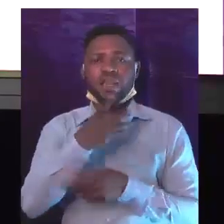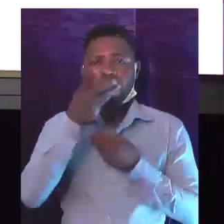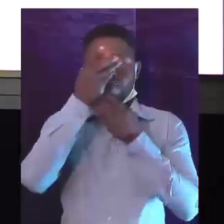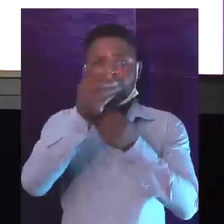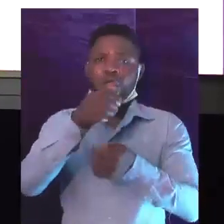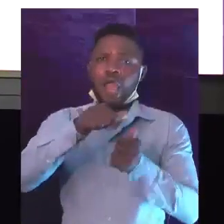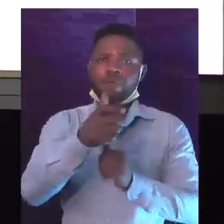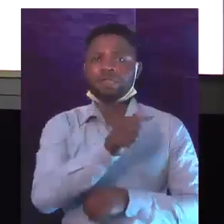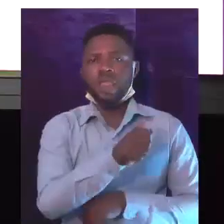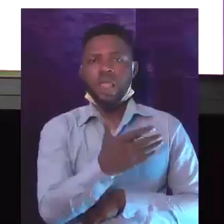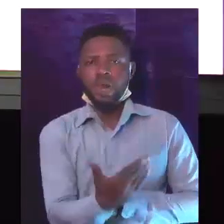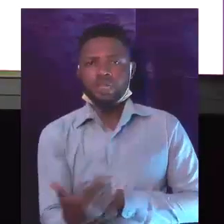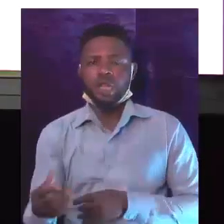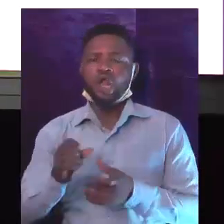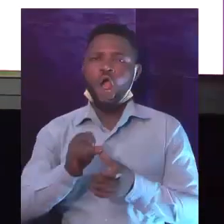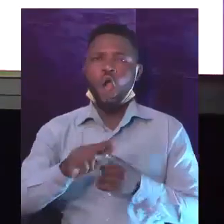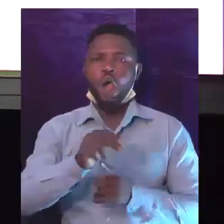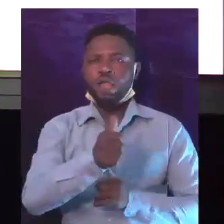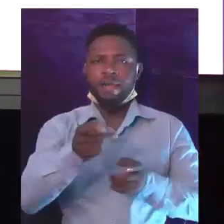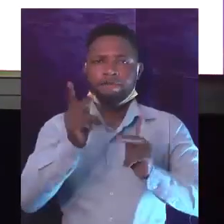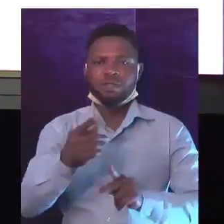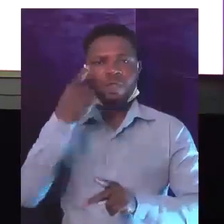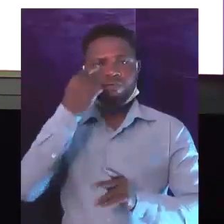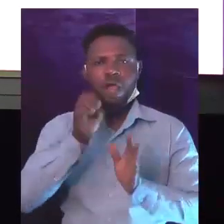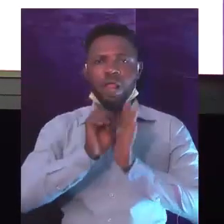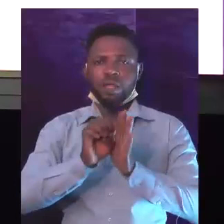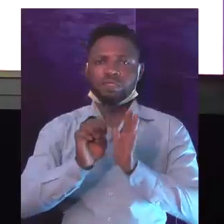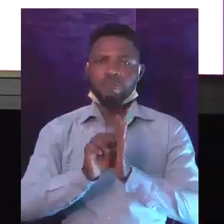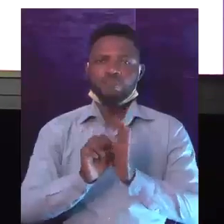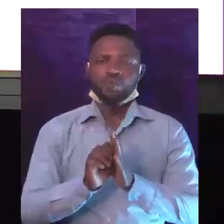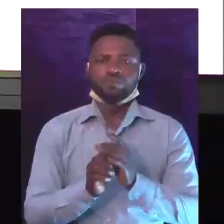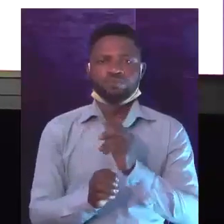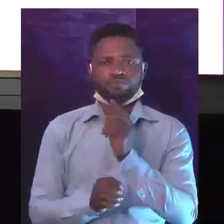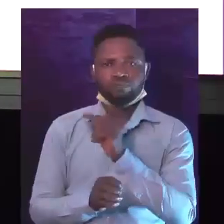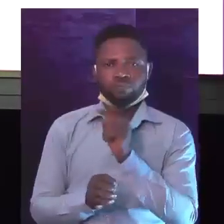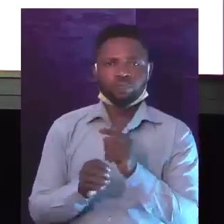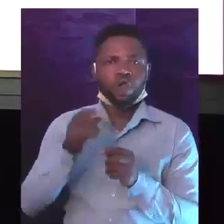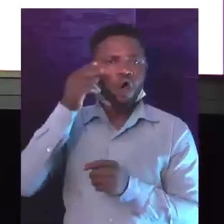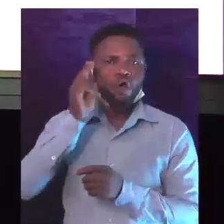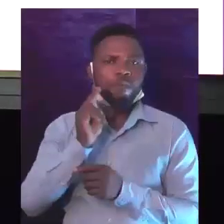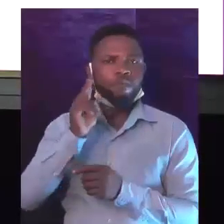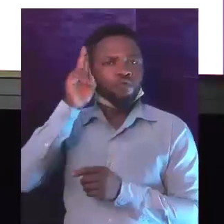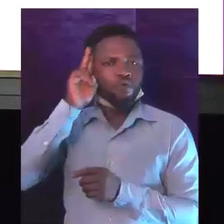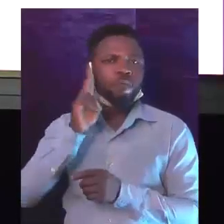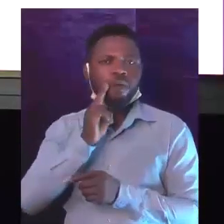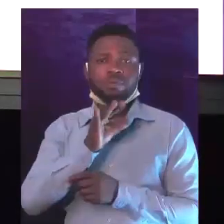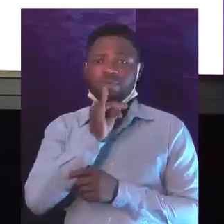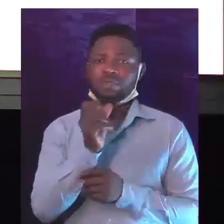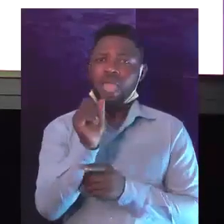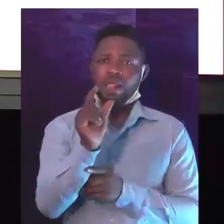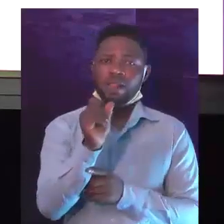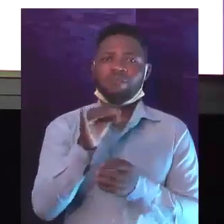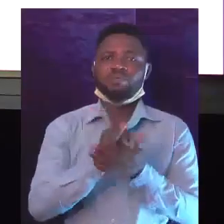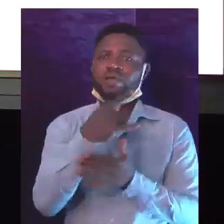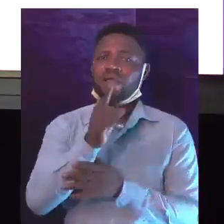information about a thing or a person. For example, Umar is 11. That is a fact or piece of